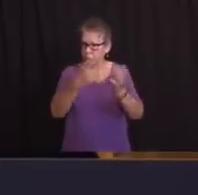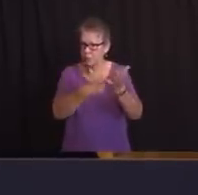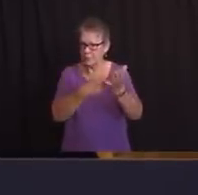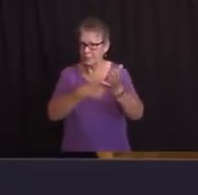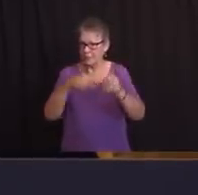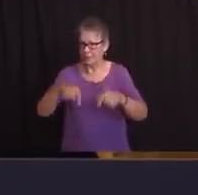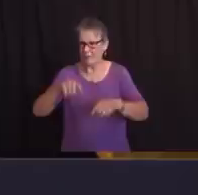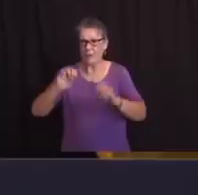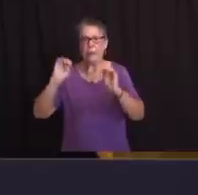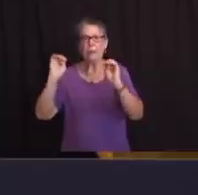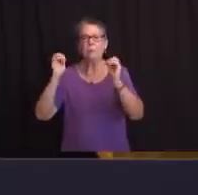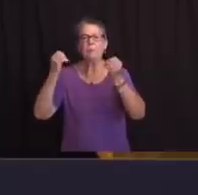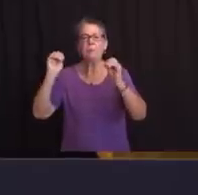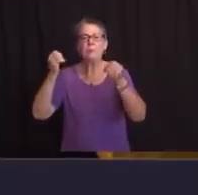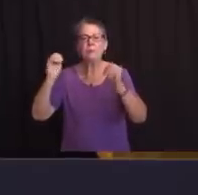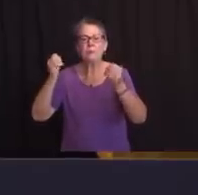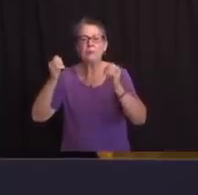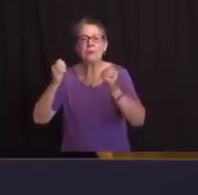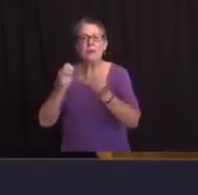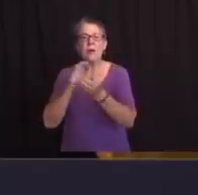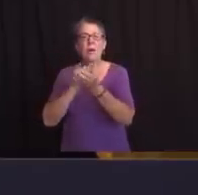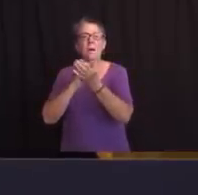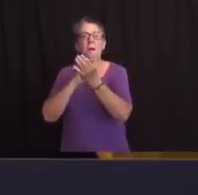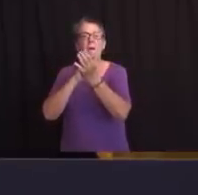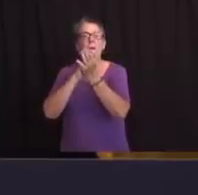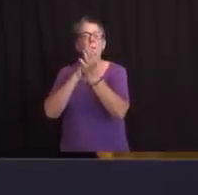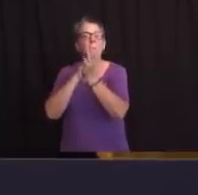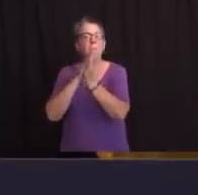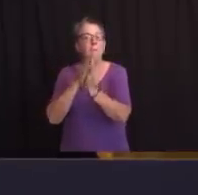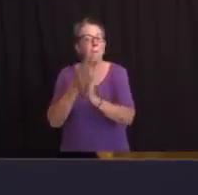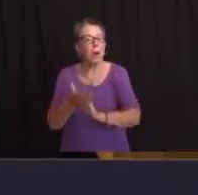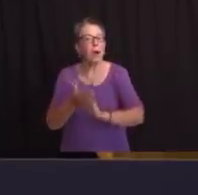are dropped and this is fully authorized, there's an